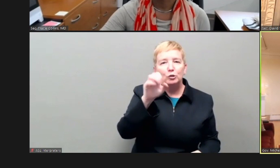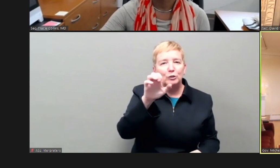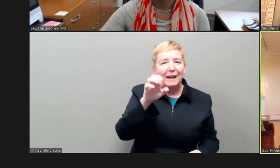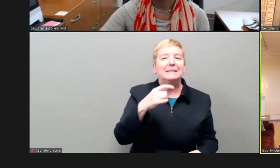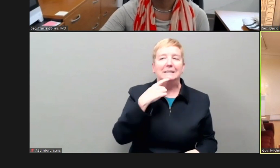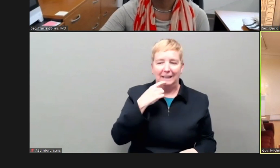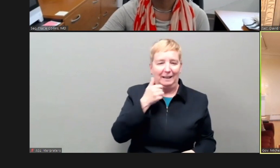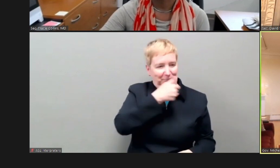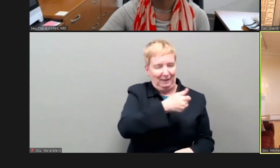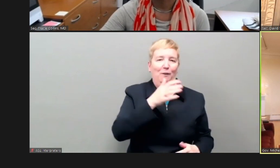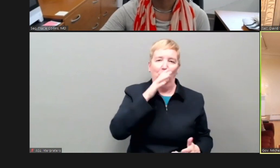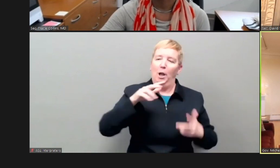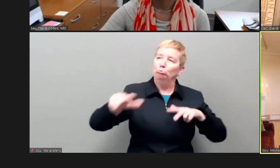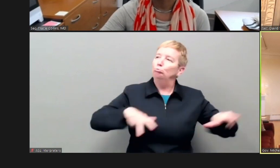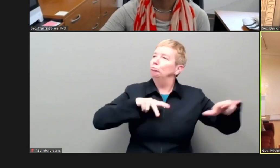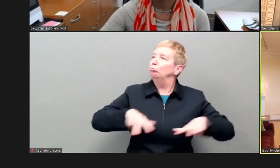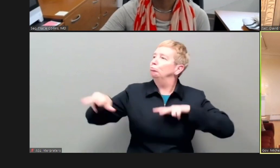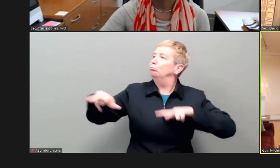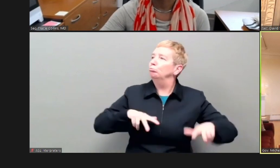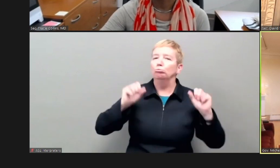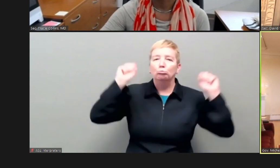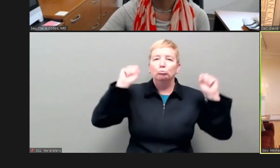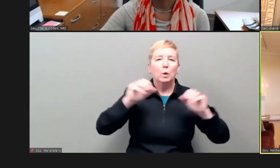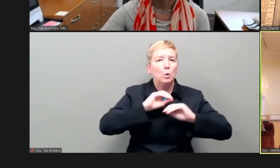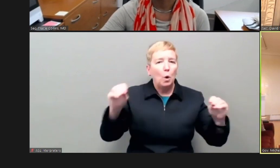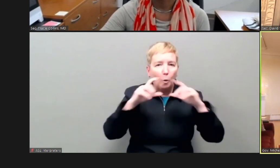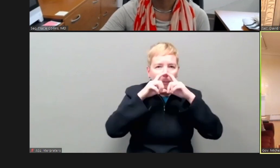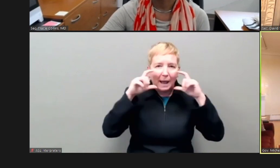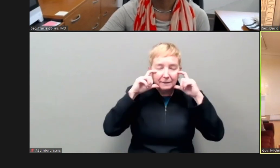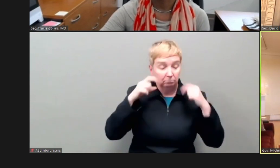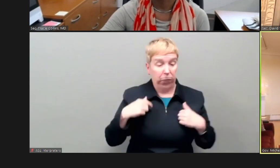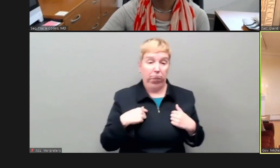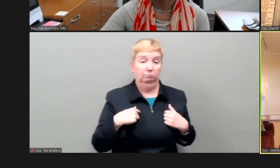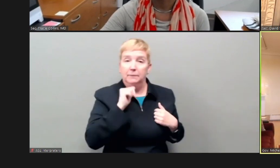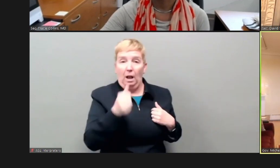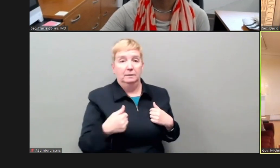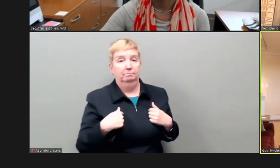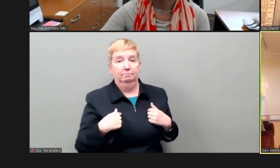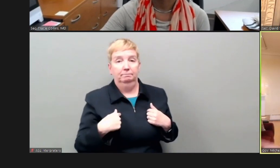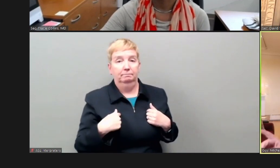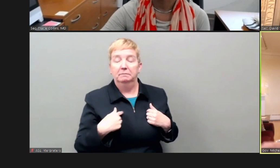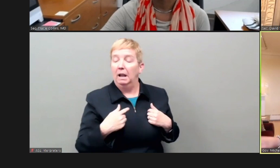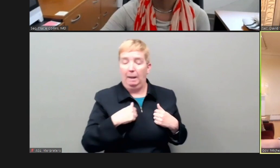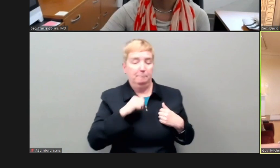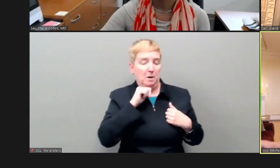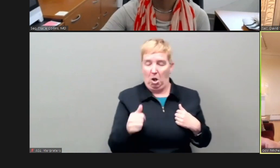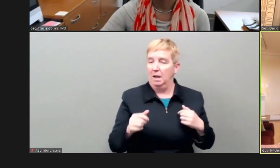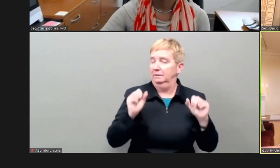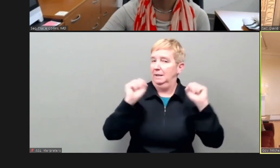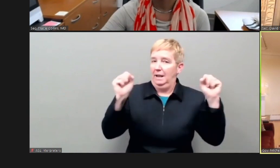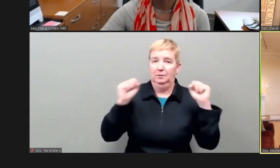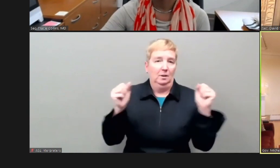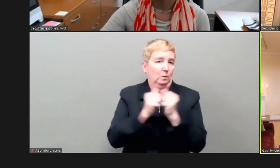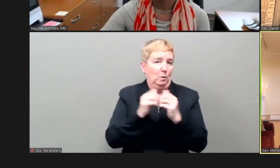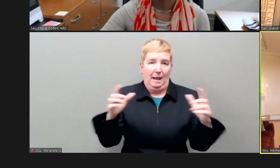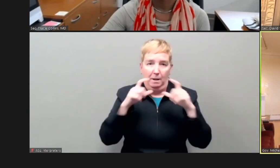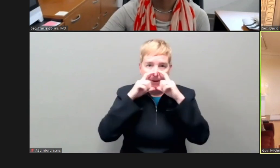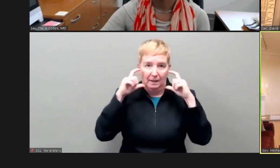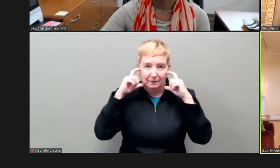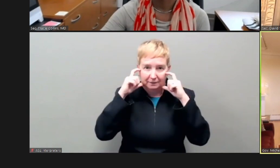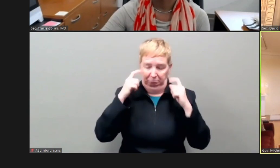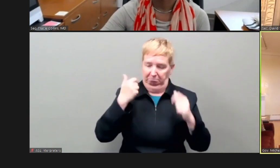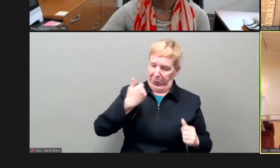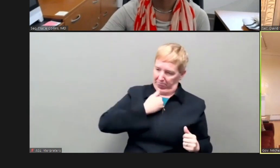and exercise without a mask. I am not. I am not going to go outside and exercise without a mask. I'm